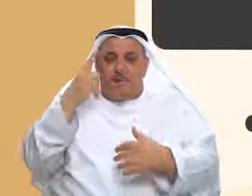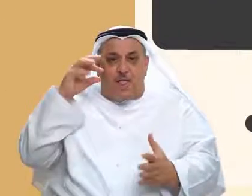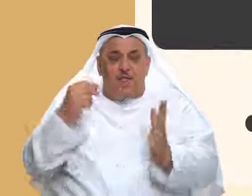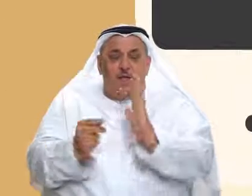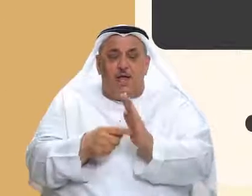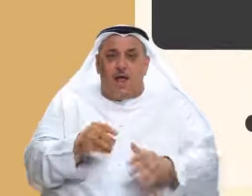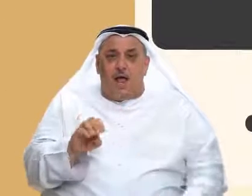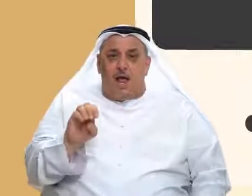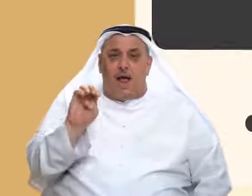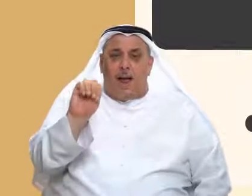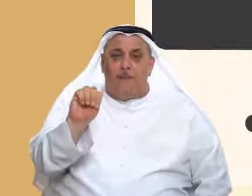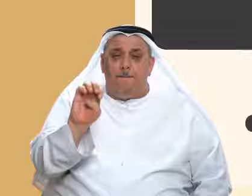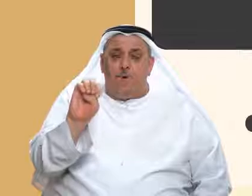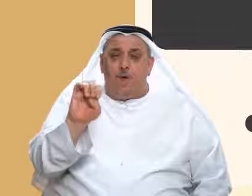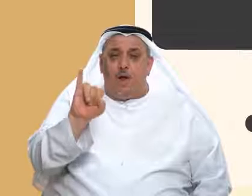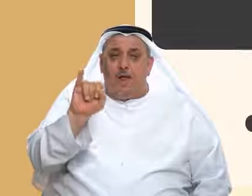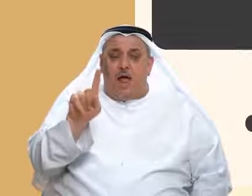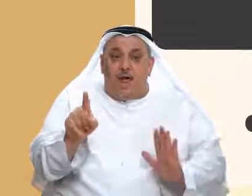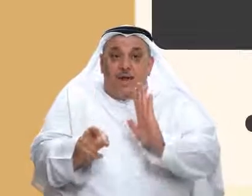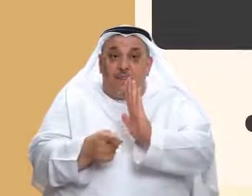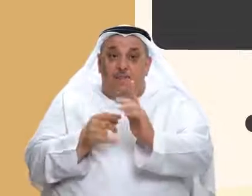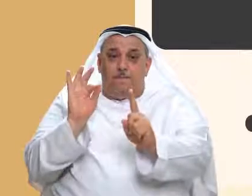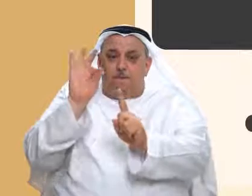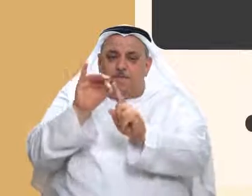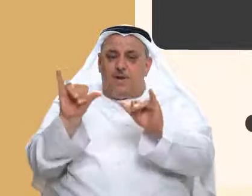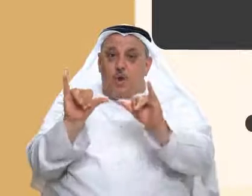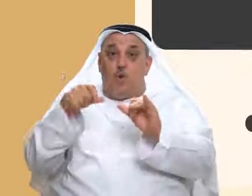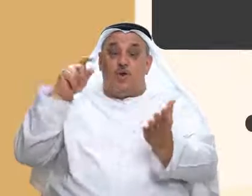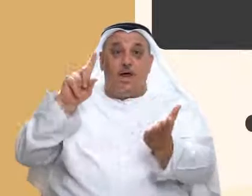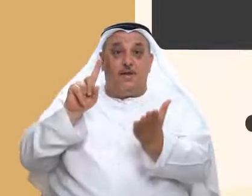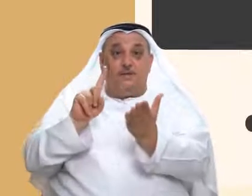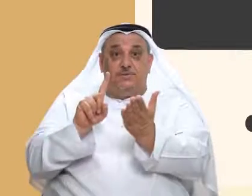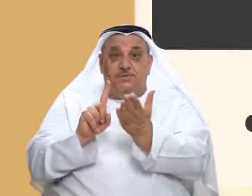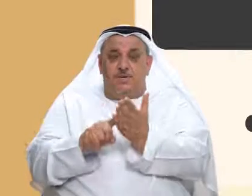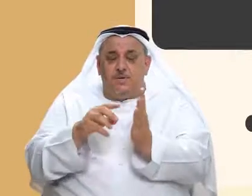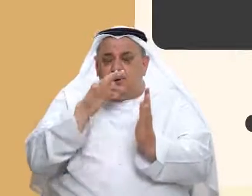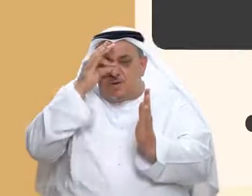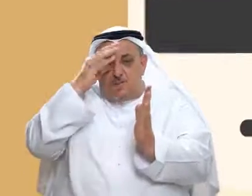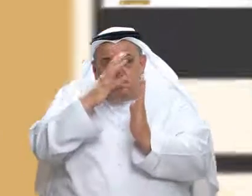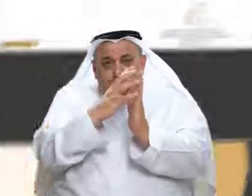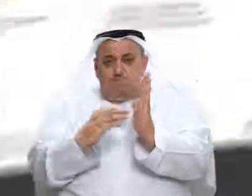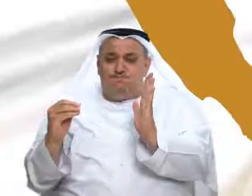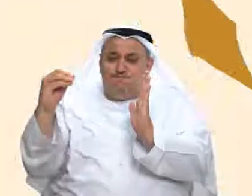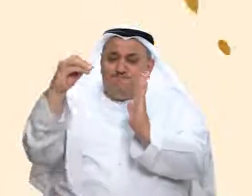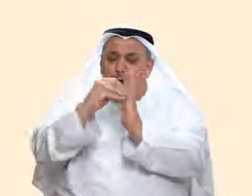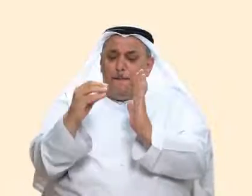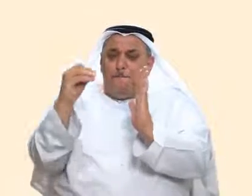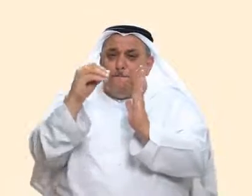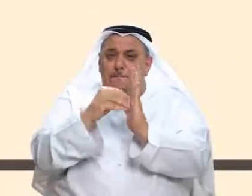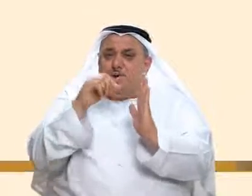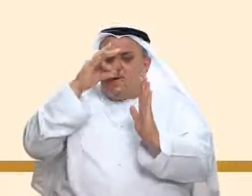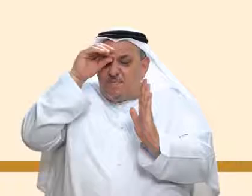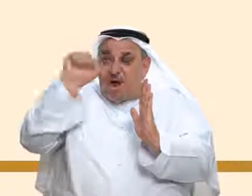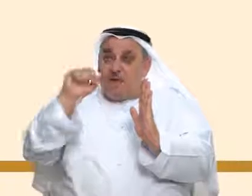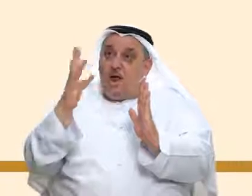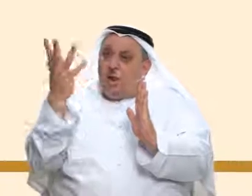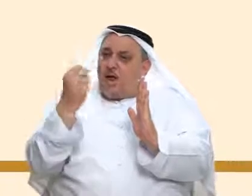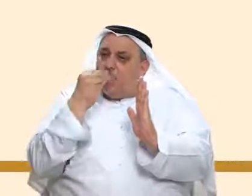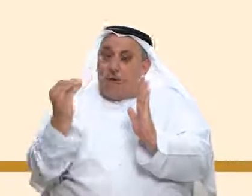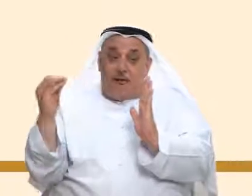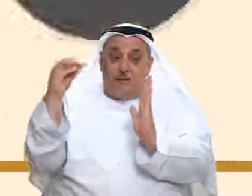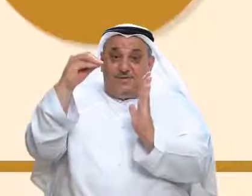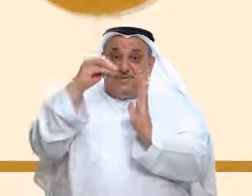service through the smart application, MOEI, or by visiting Ministry's website. Log in using